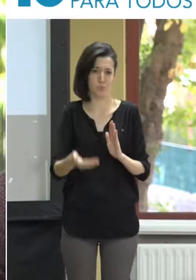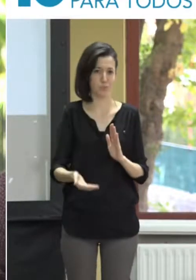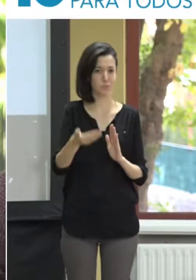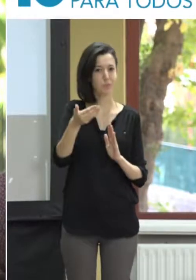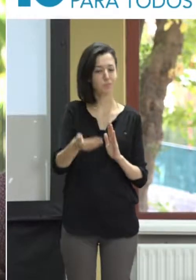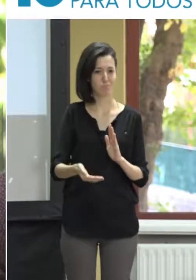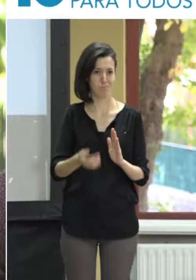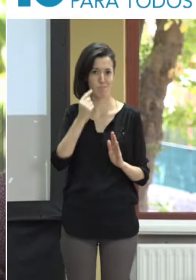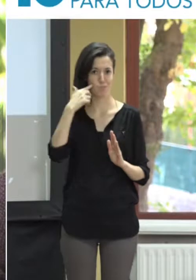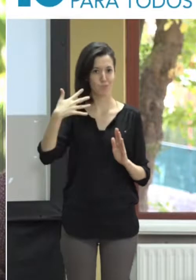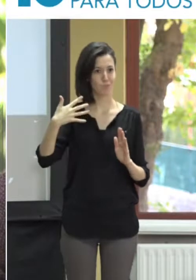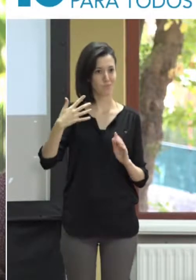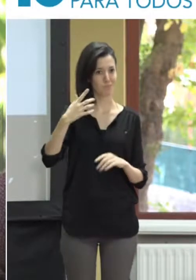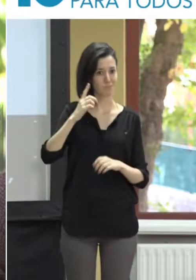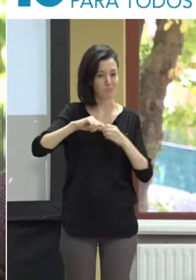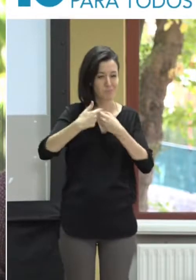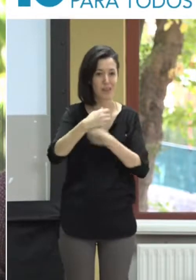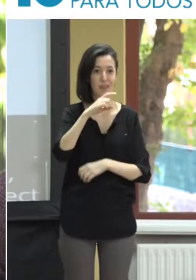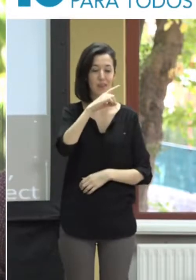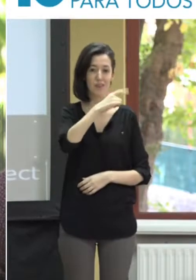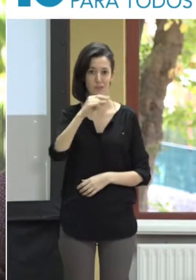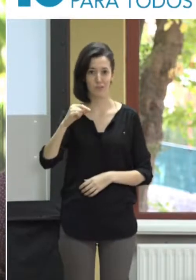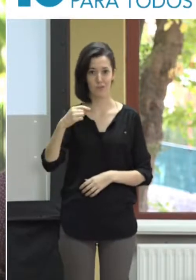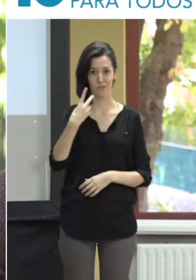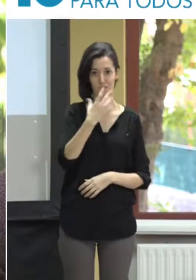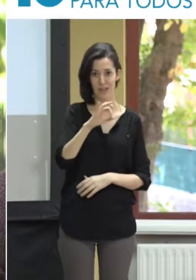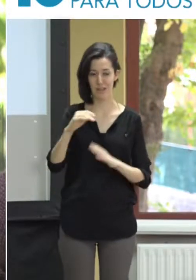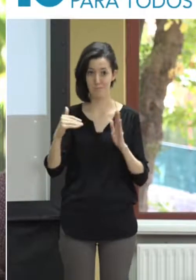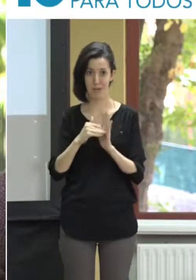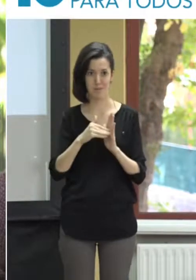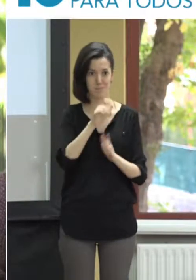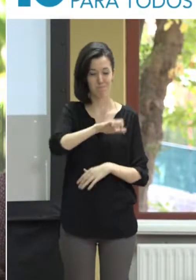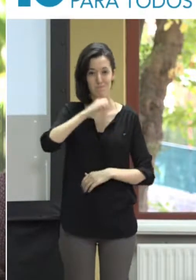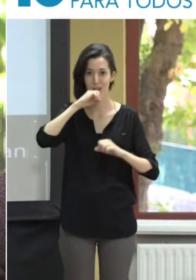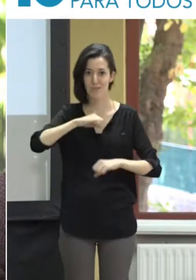important that has covered more than